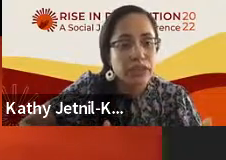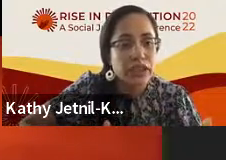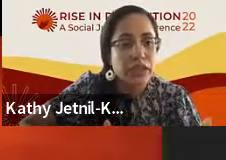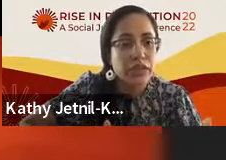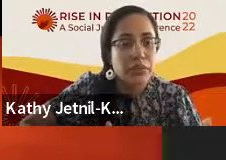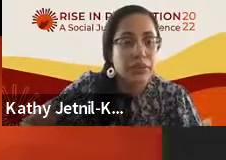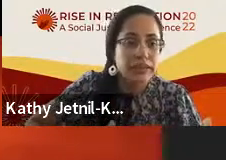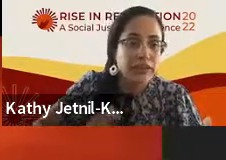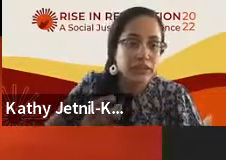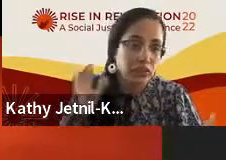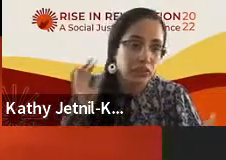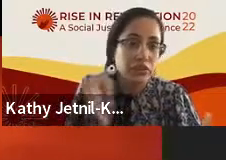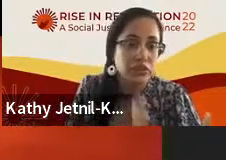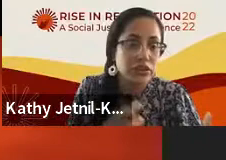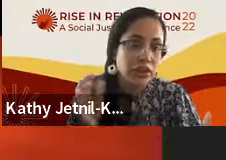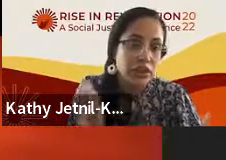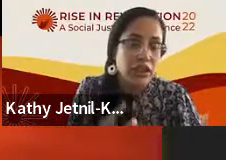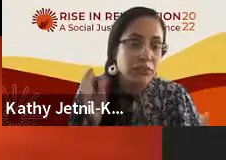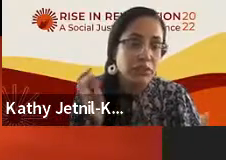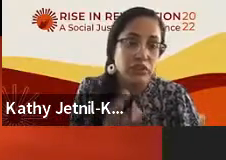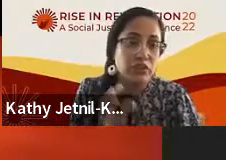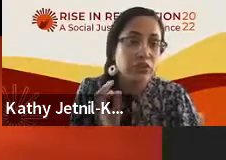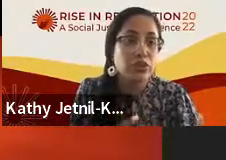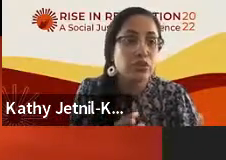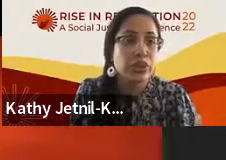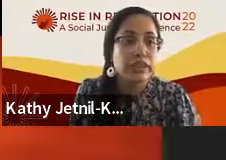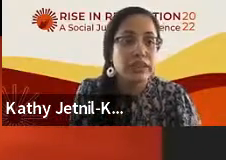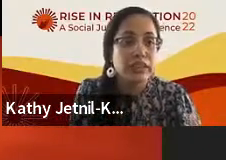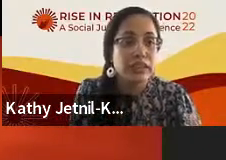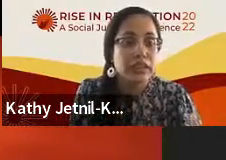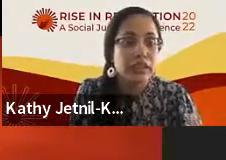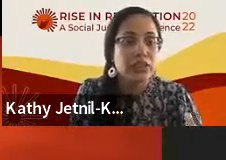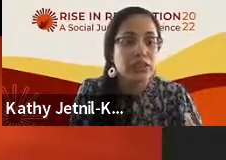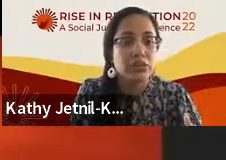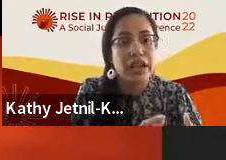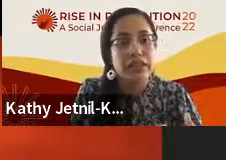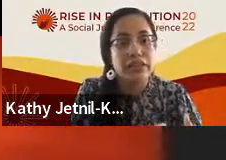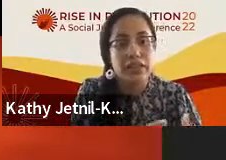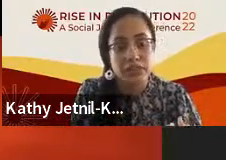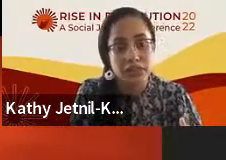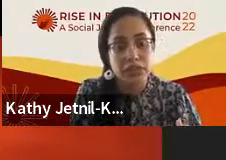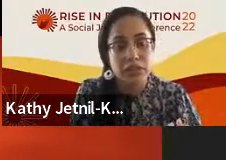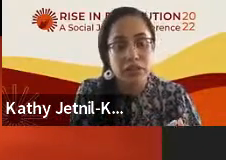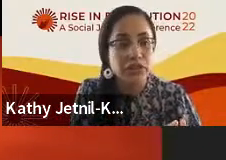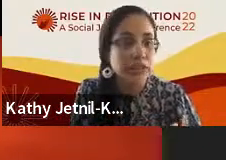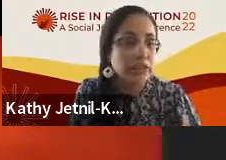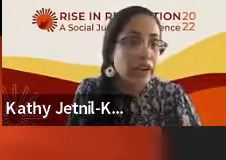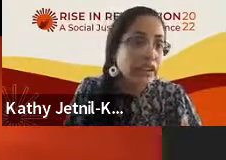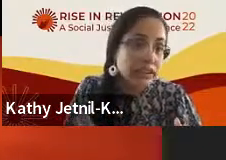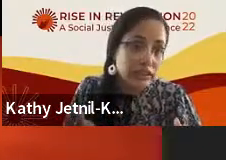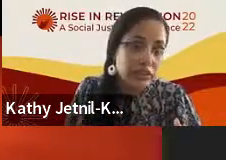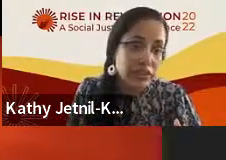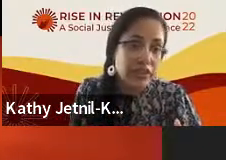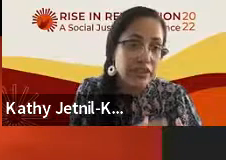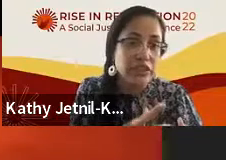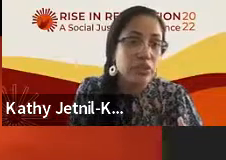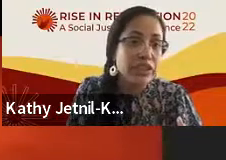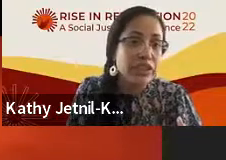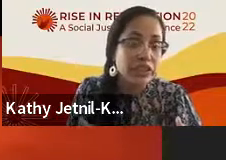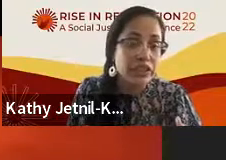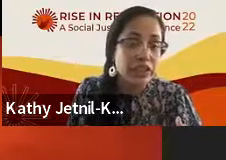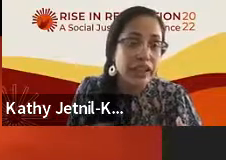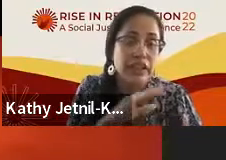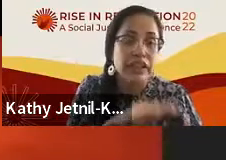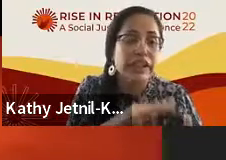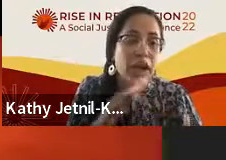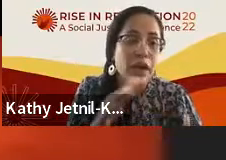US military basically shoveled a bunch of nuclear waste into an island that was almost entirely incinerated. It's a